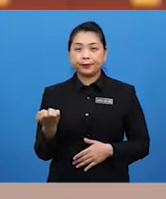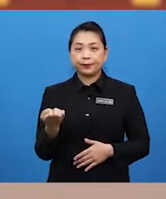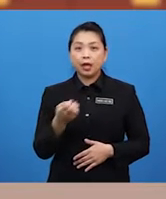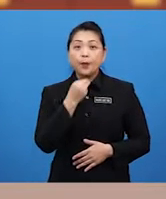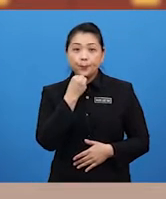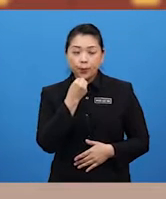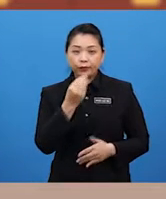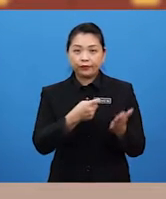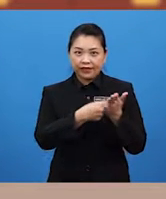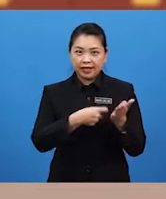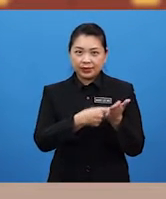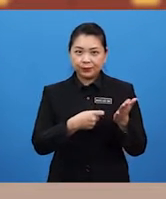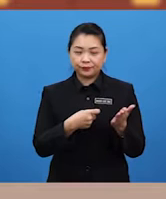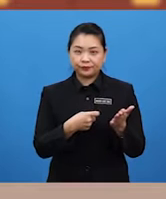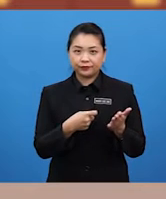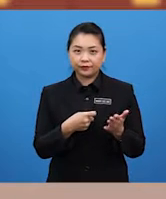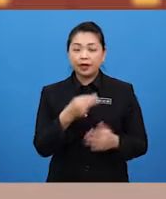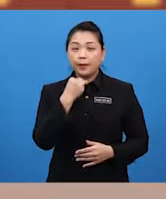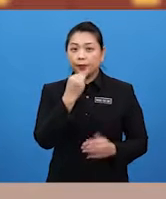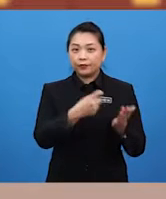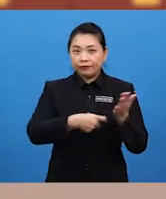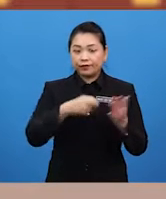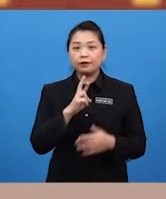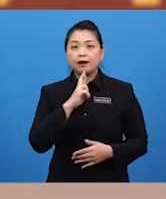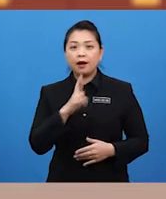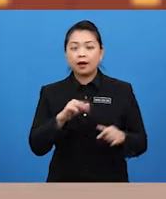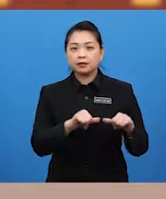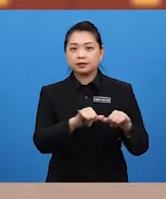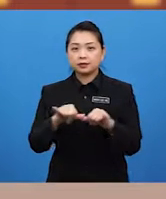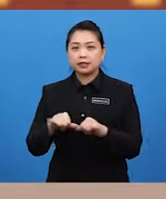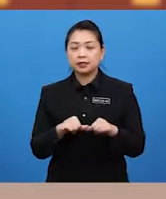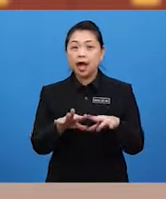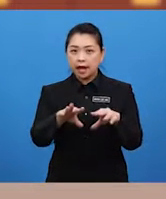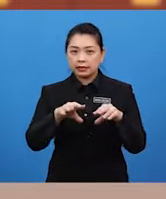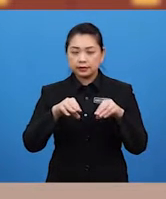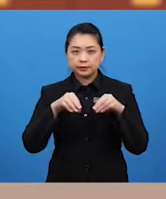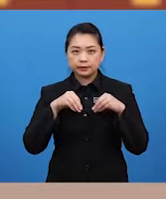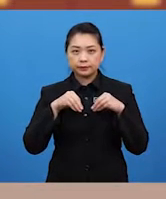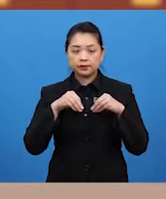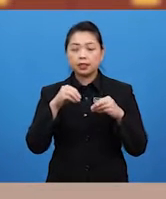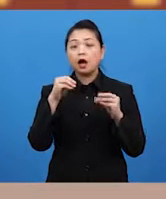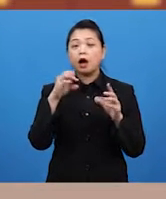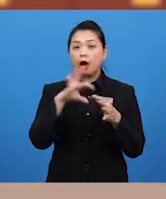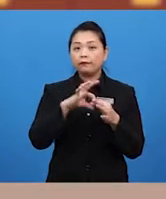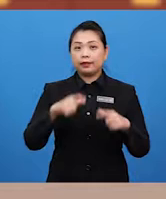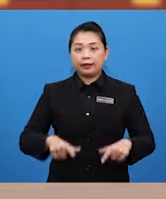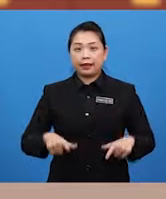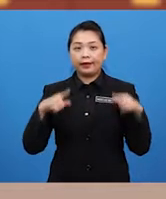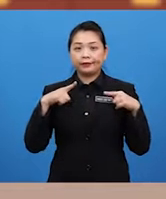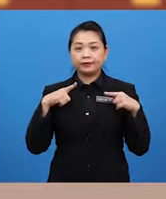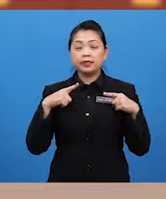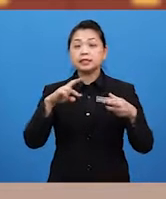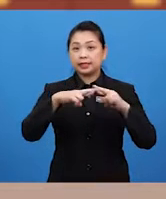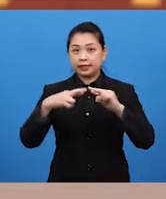moral values. Moral values are standard accepted principles of life. It relates to